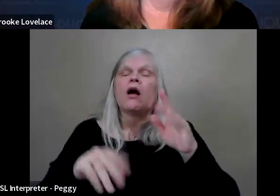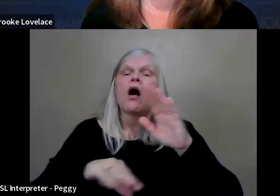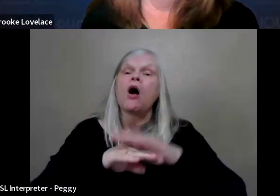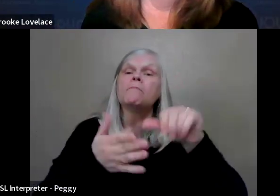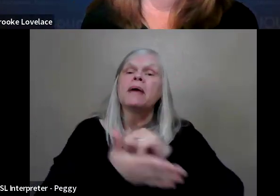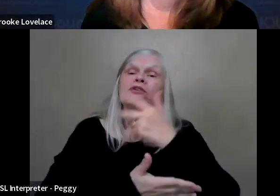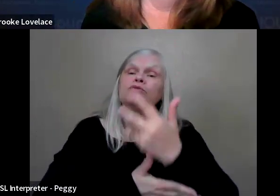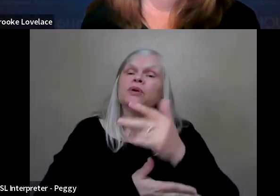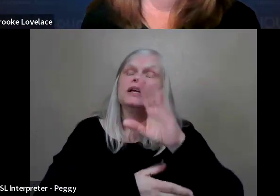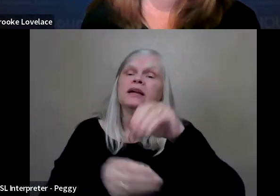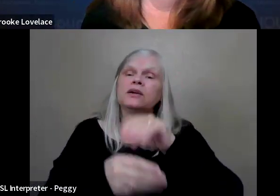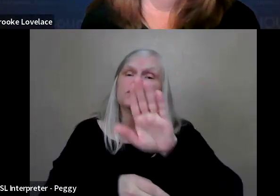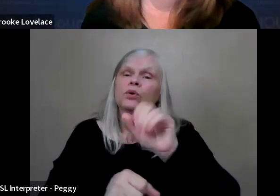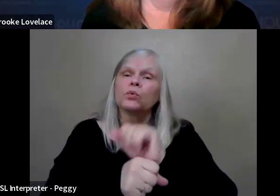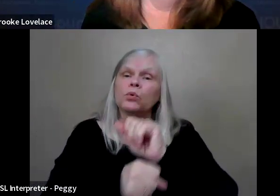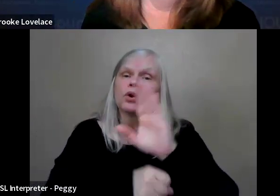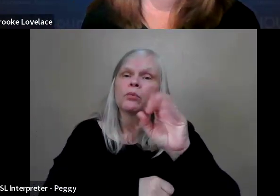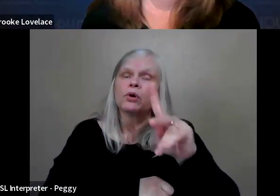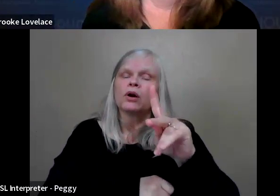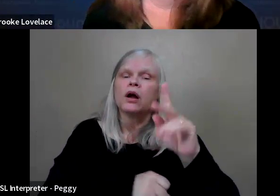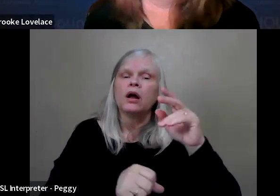workbook, compared to typical aging.